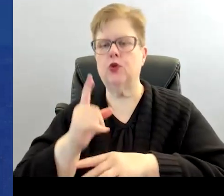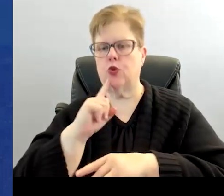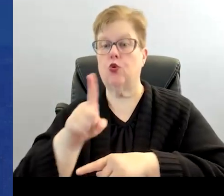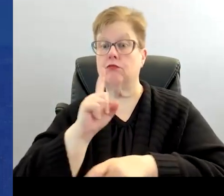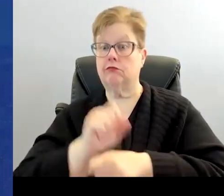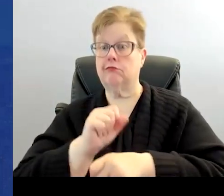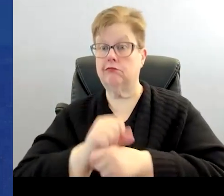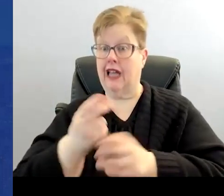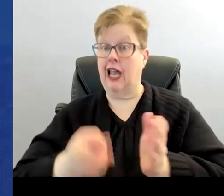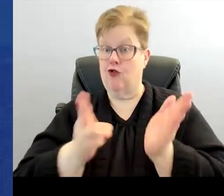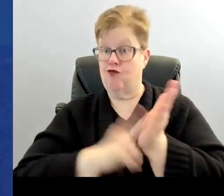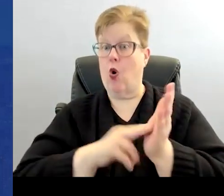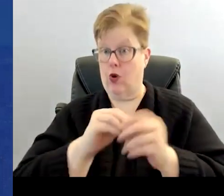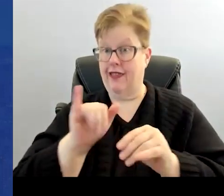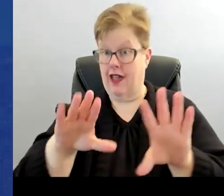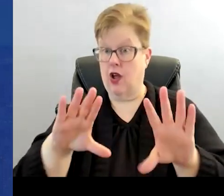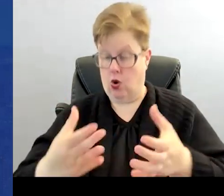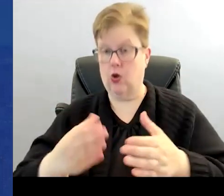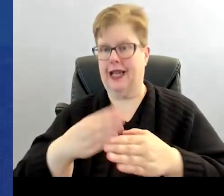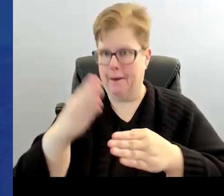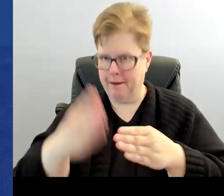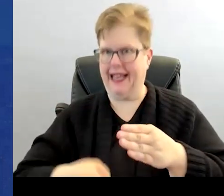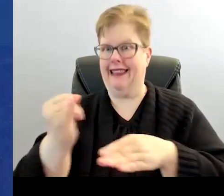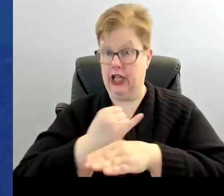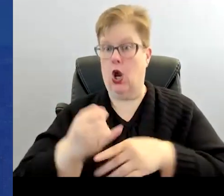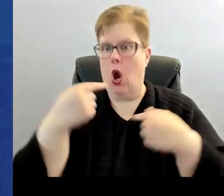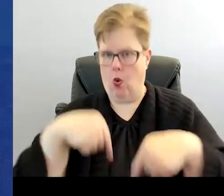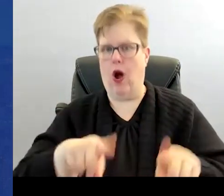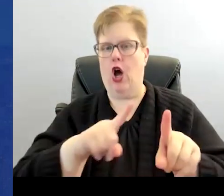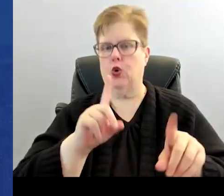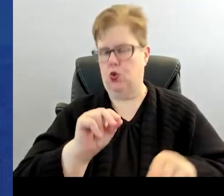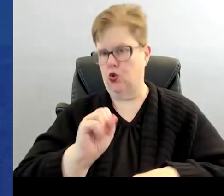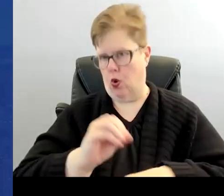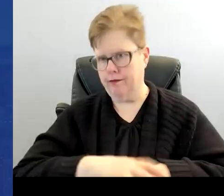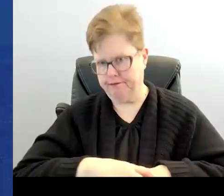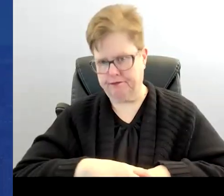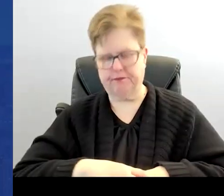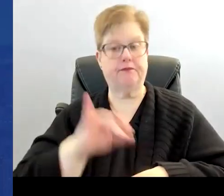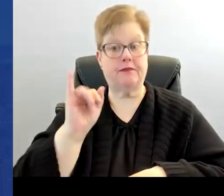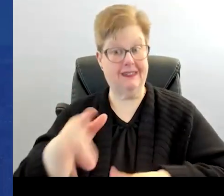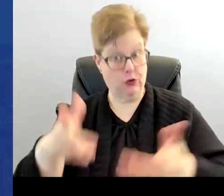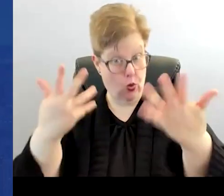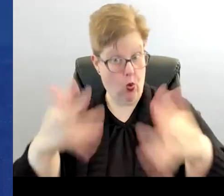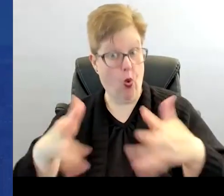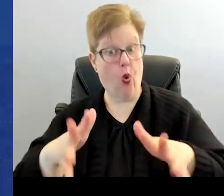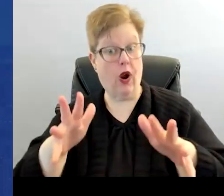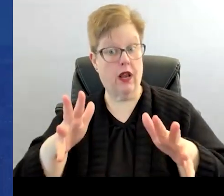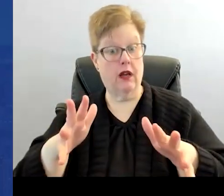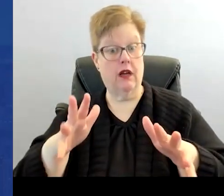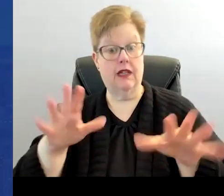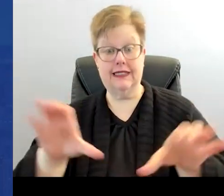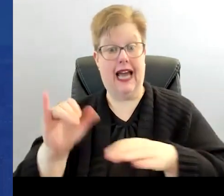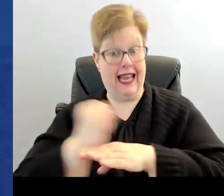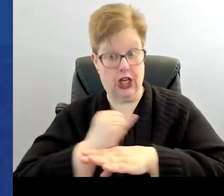actually enrolled in the course, completing an internship while you do so. If you've already done the